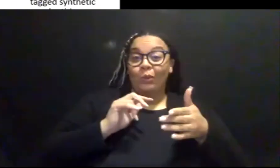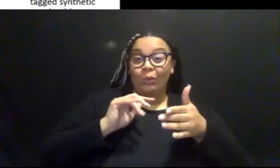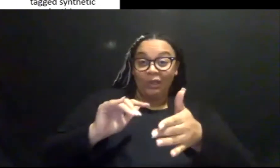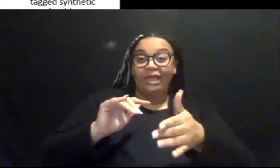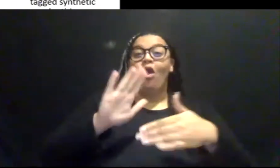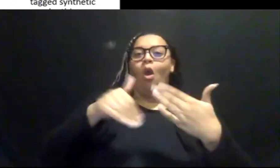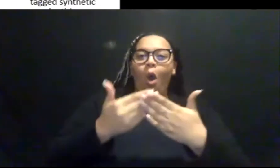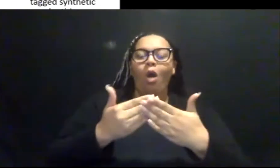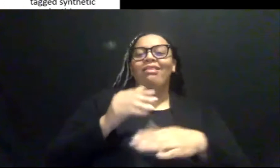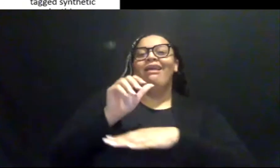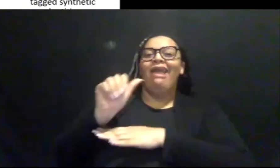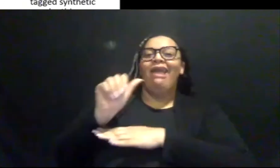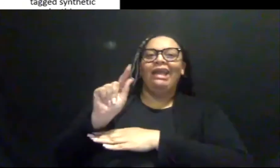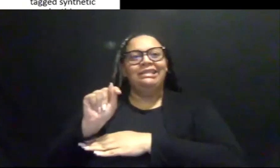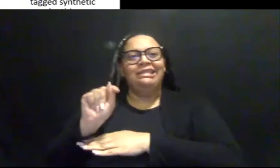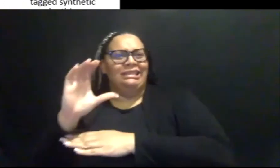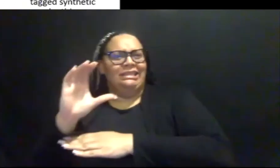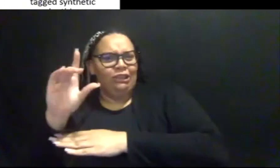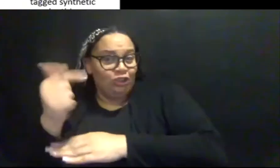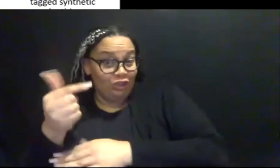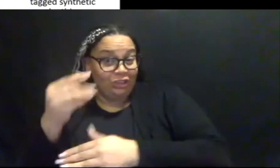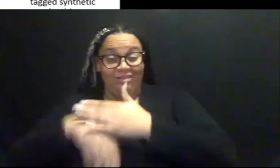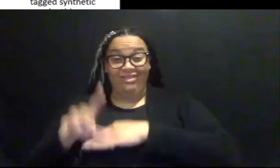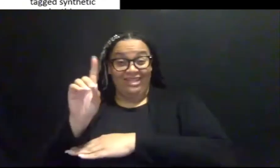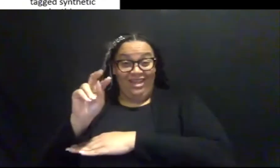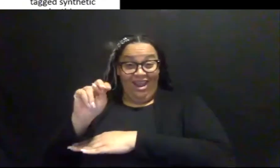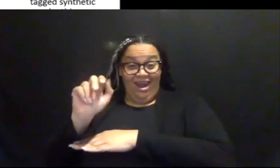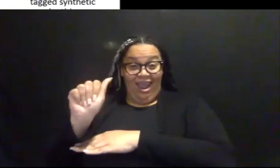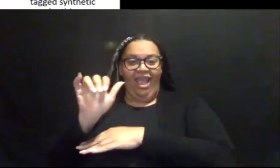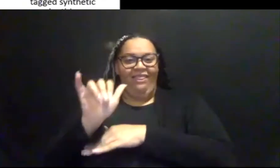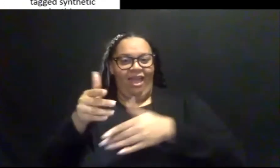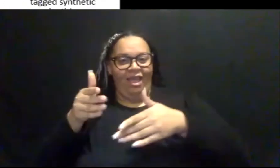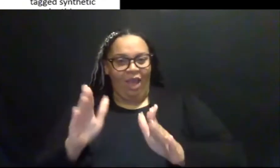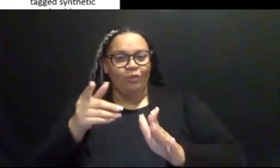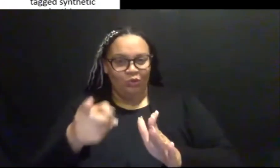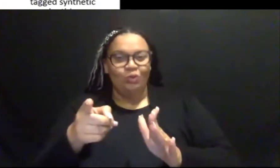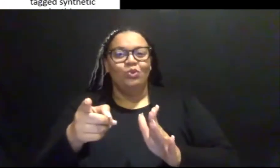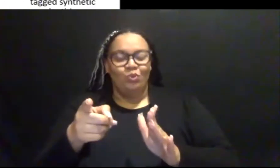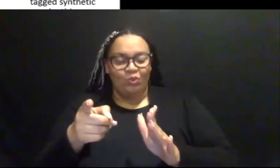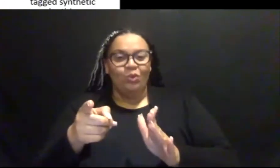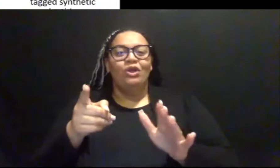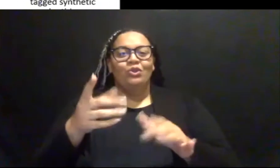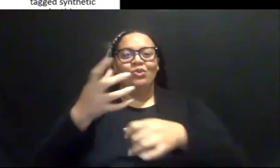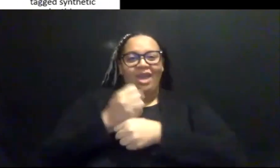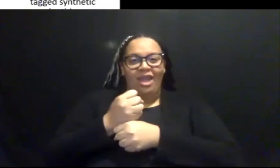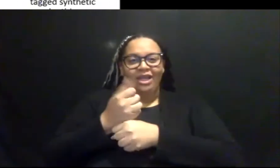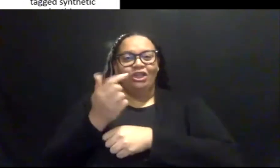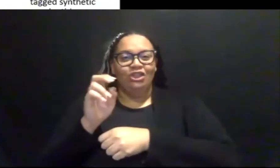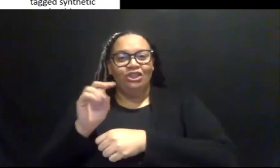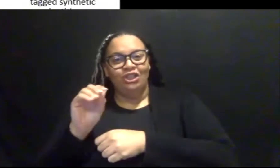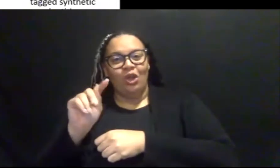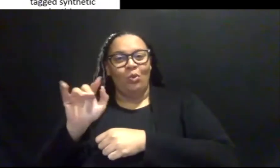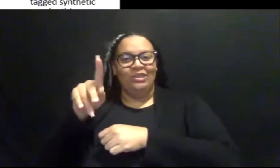T's, C's, and G's in your DNA, and that allows you to get a genotype, right? So the signature you inherit from